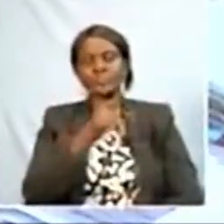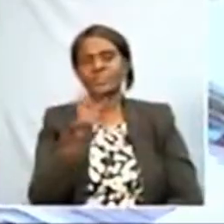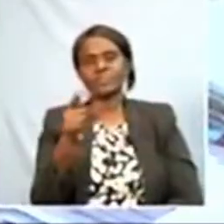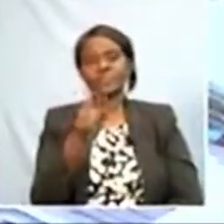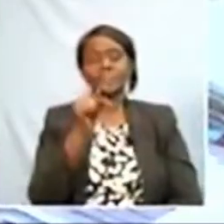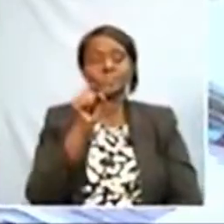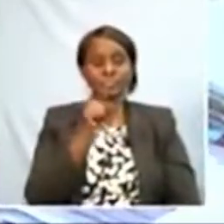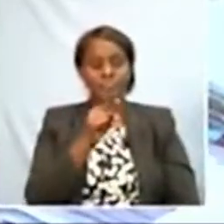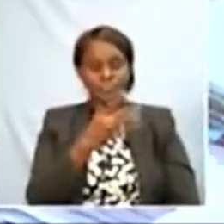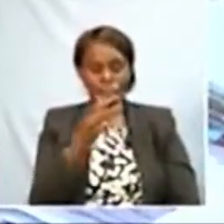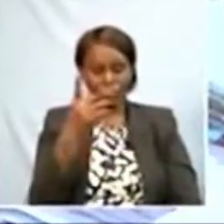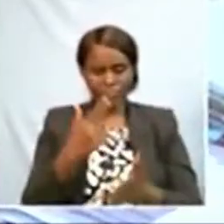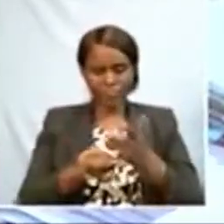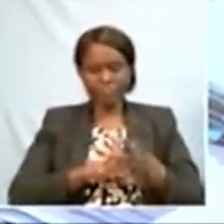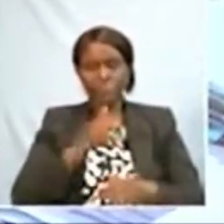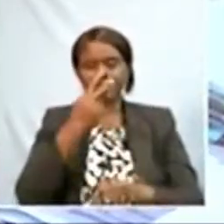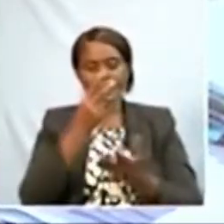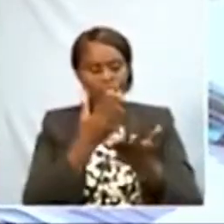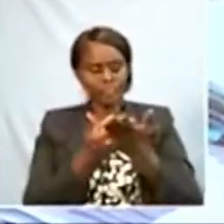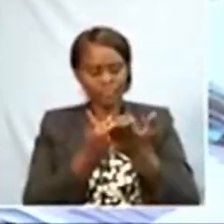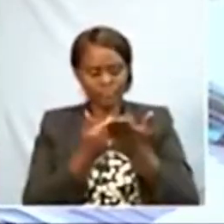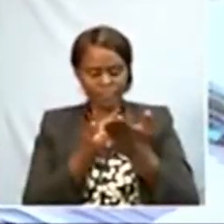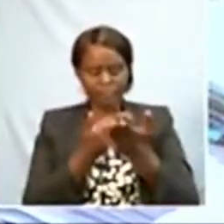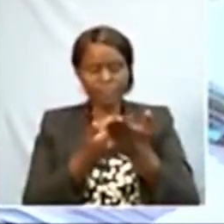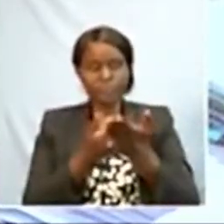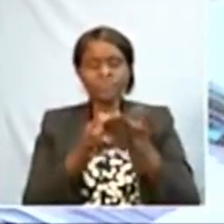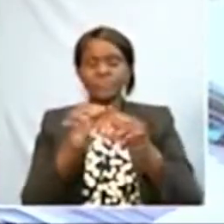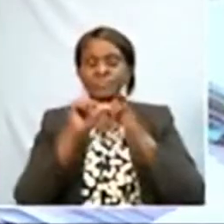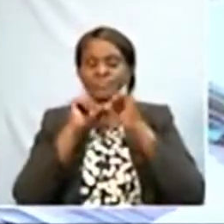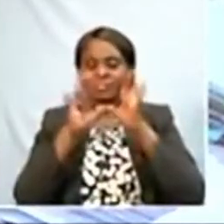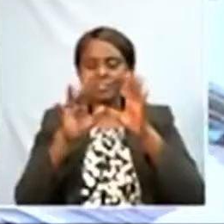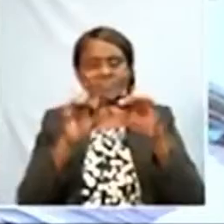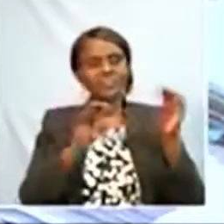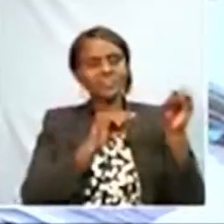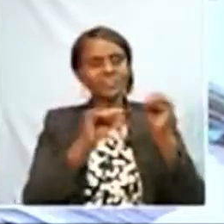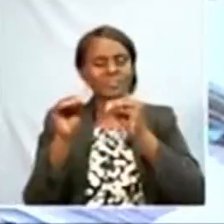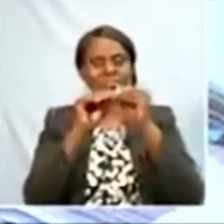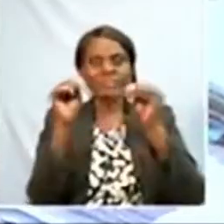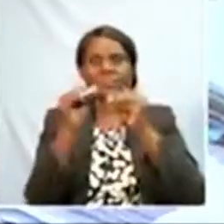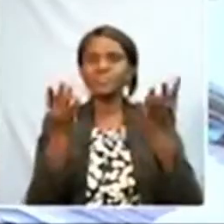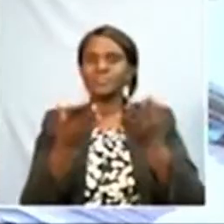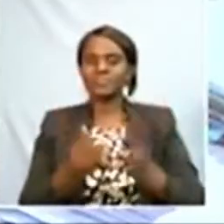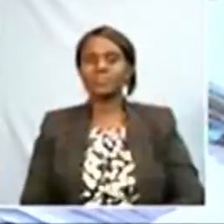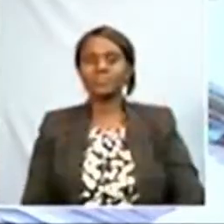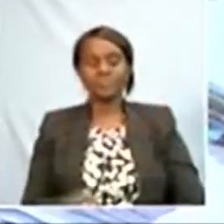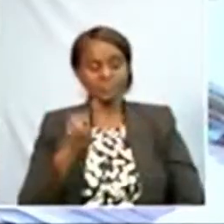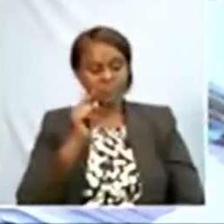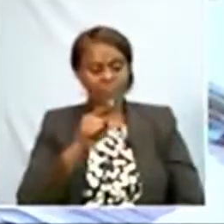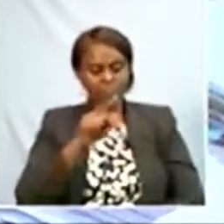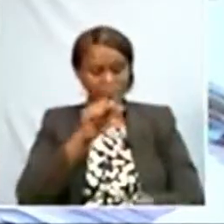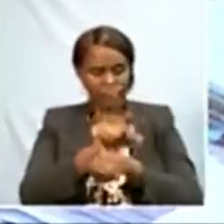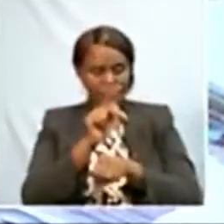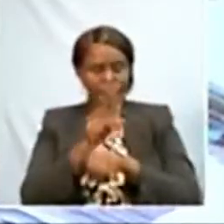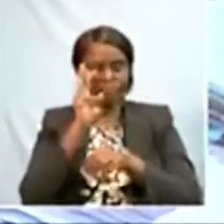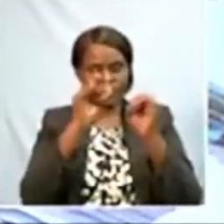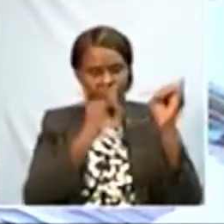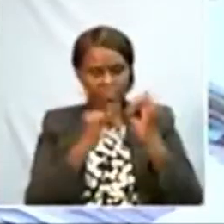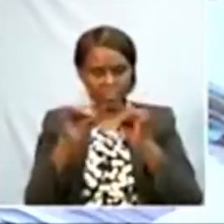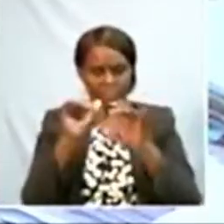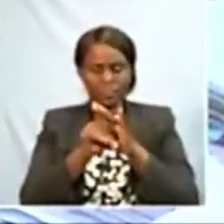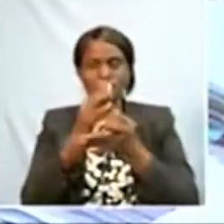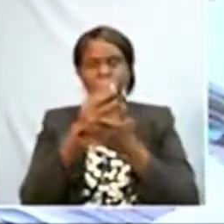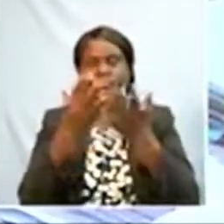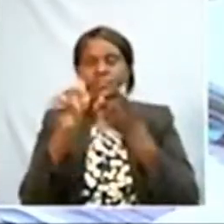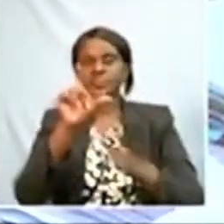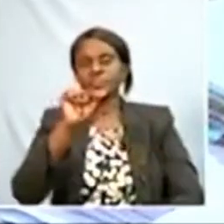this thing that we are seeing here, nothing is moving. This project will be implemented somewhere in